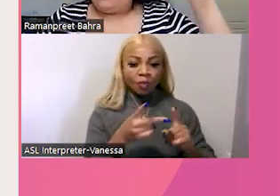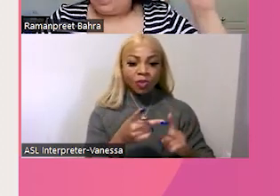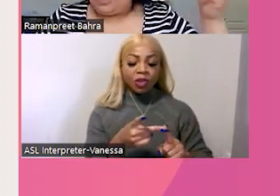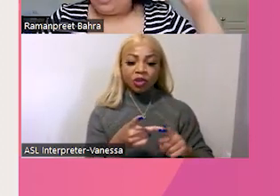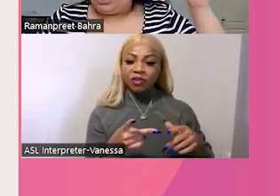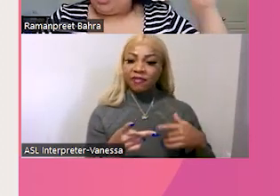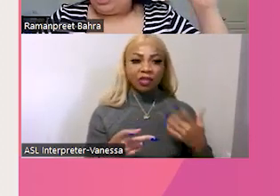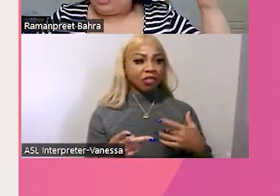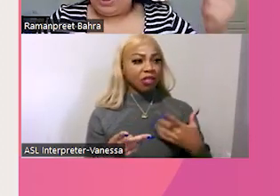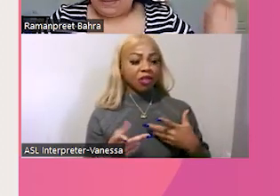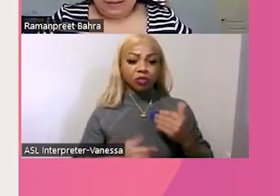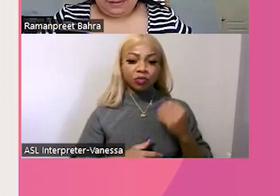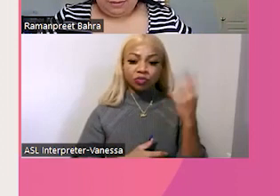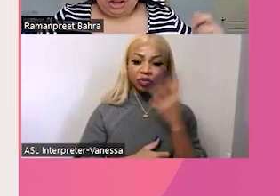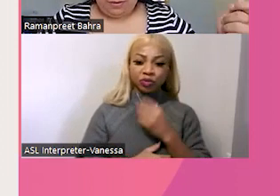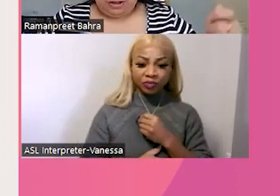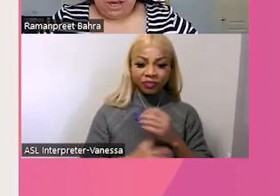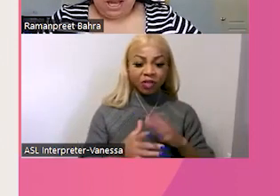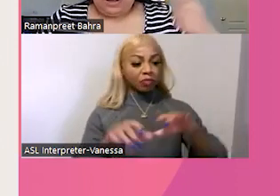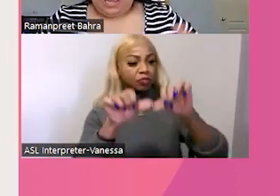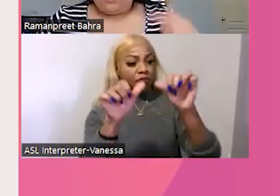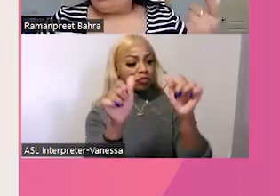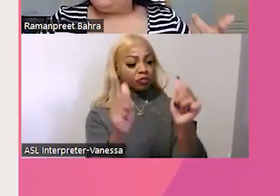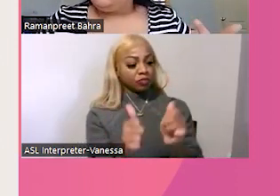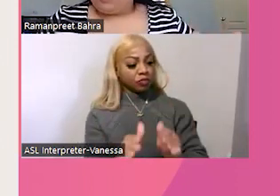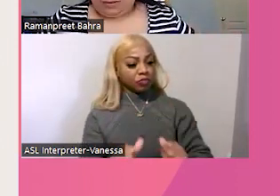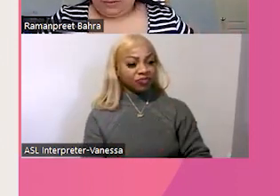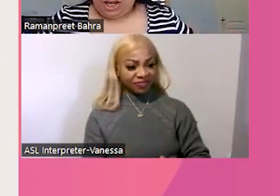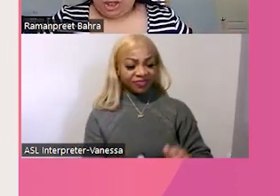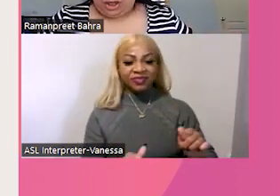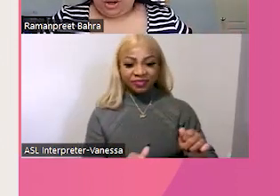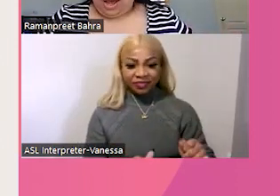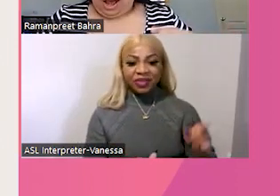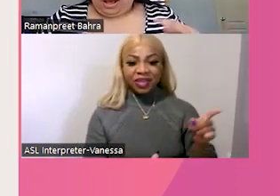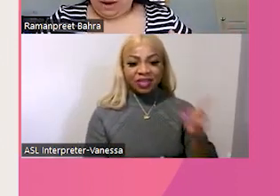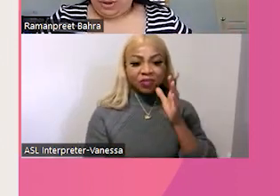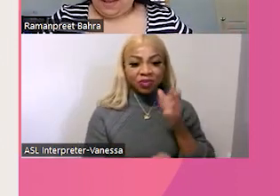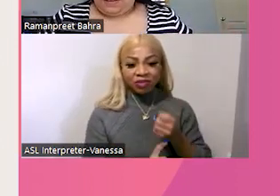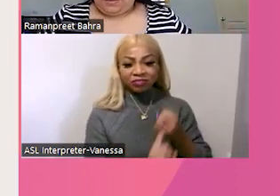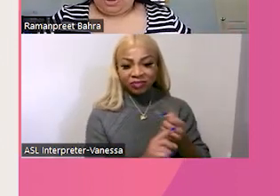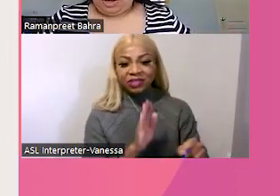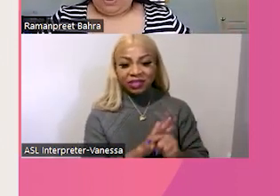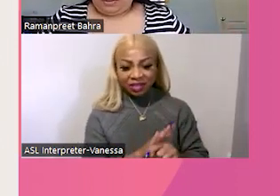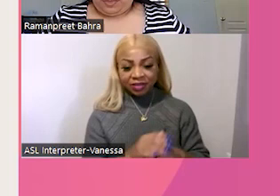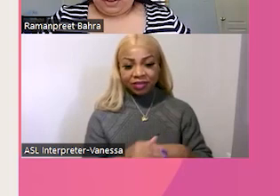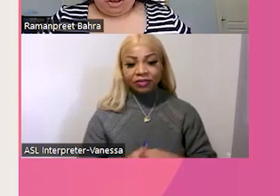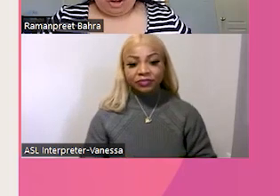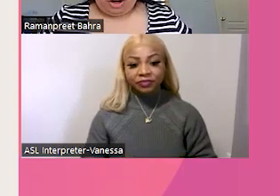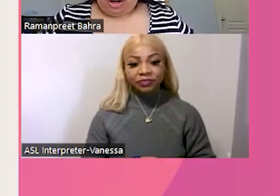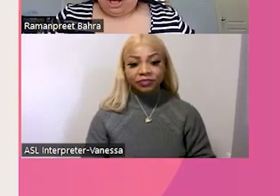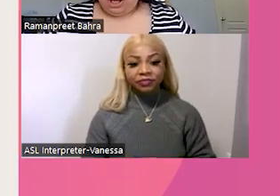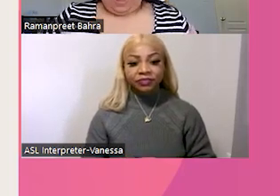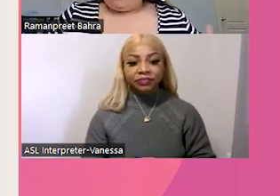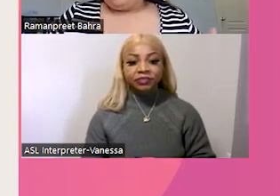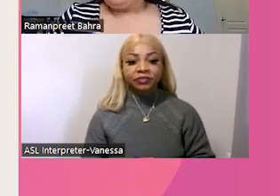hourglass shape that we kind of talk about with sizeism and shapeism takes on a discursive nature, allowing sizeism and shapeism to position